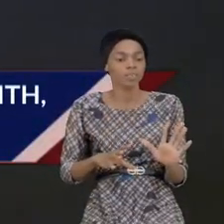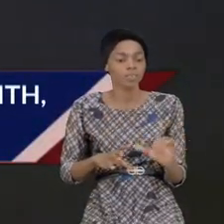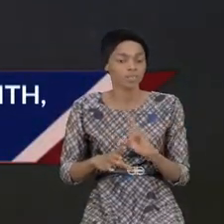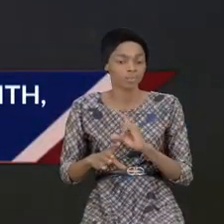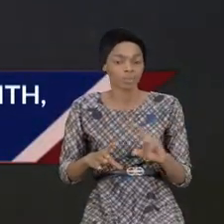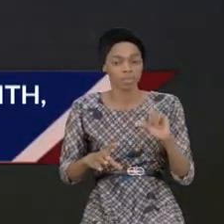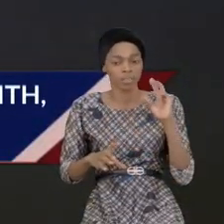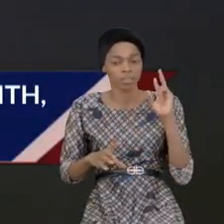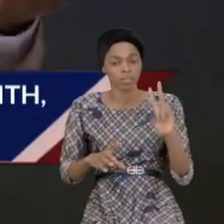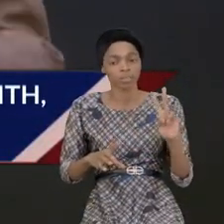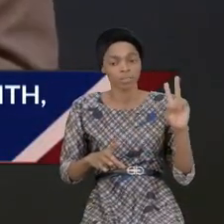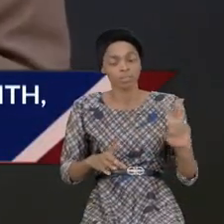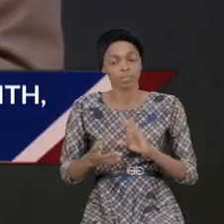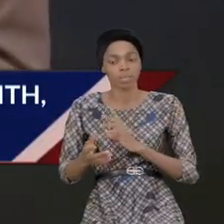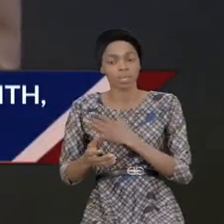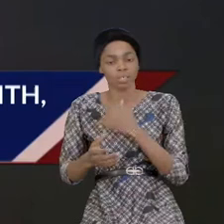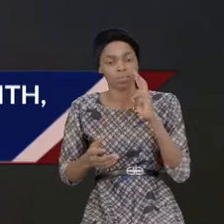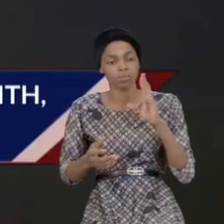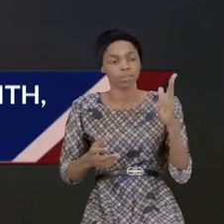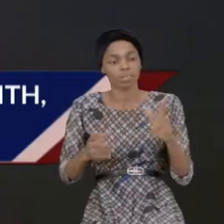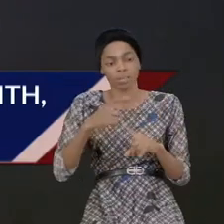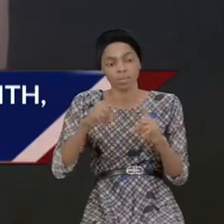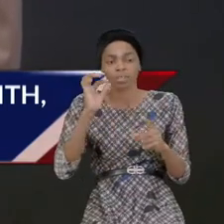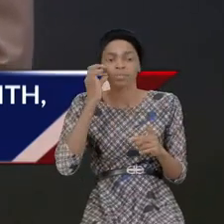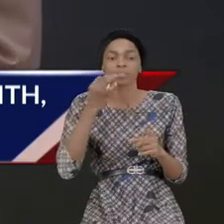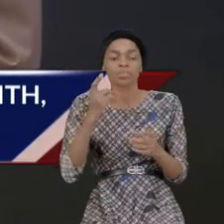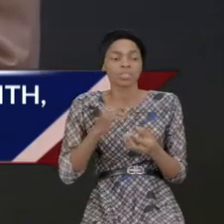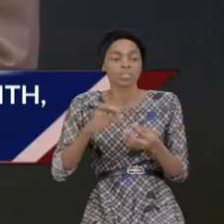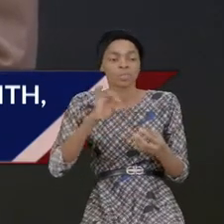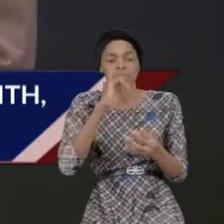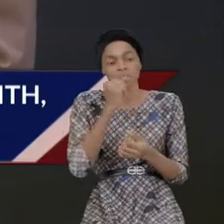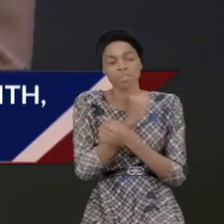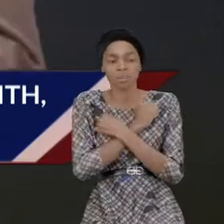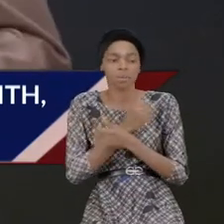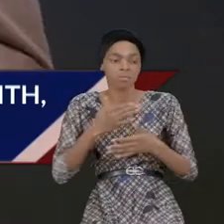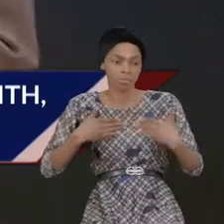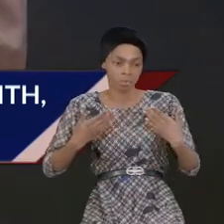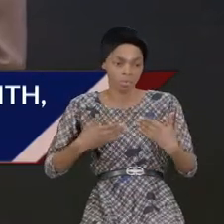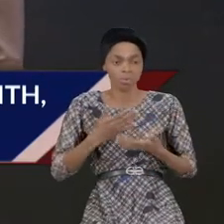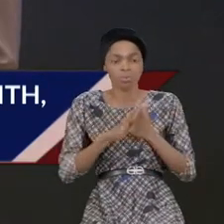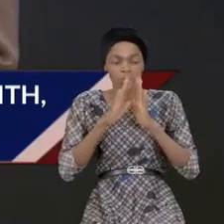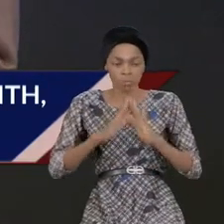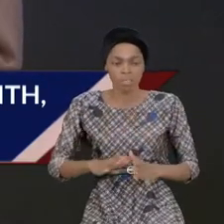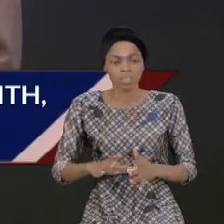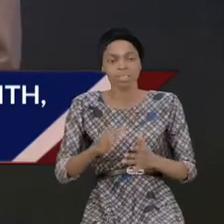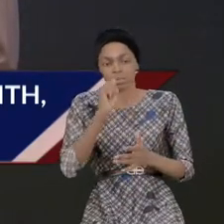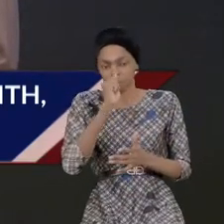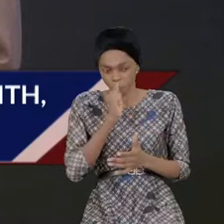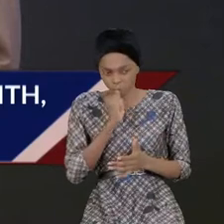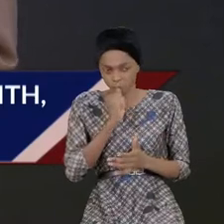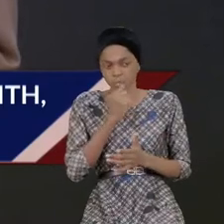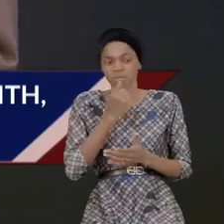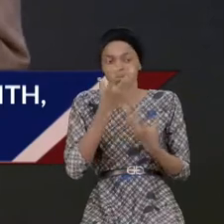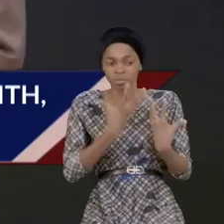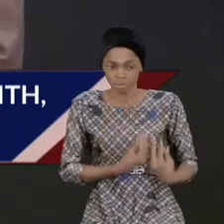verses 22 and 23, but the fruit of the Spirit is love, joy, peace, long-suffering,